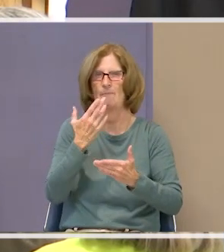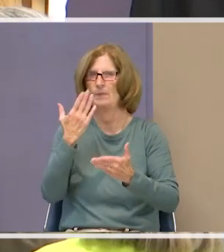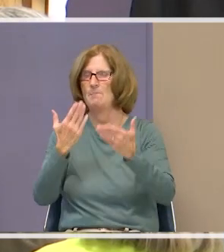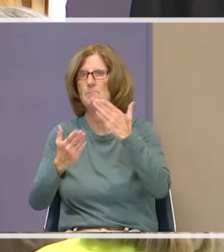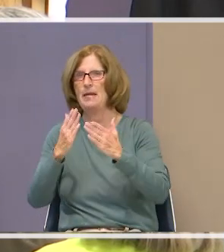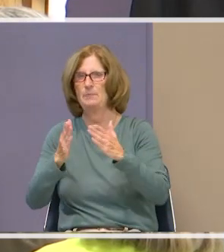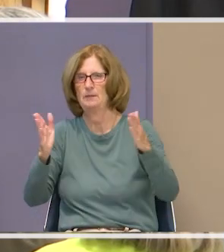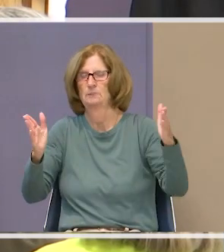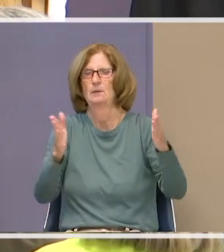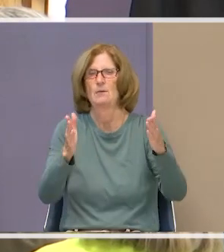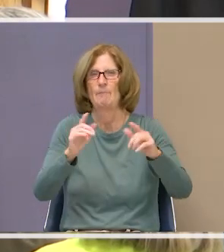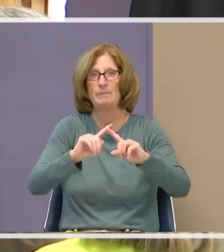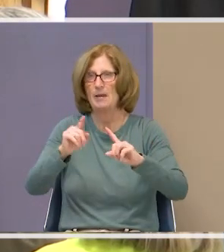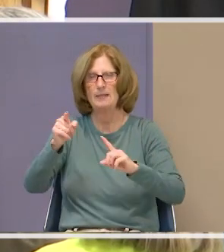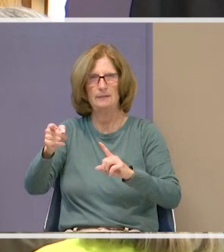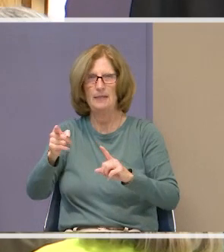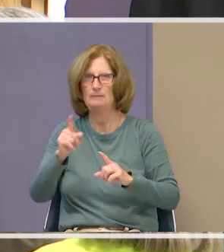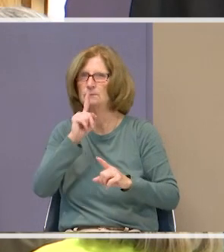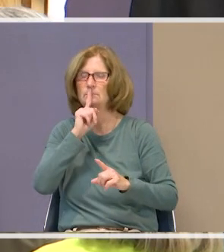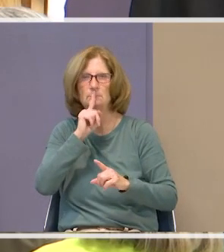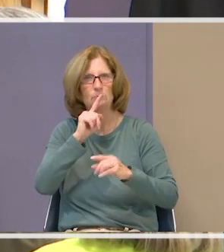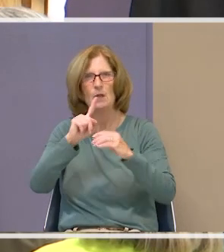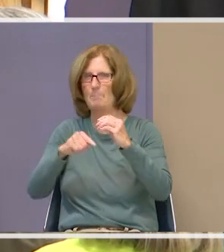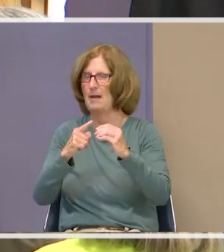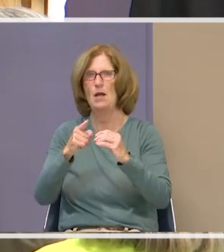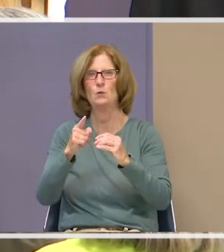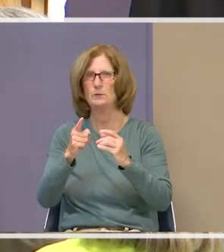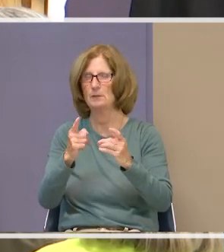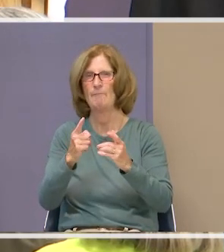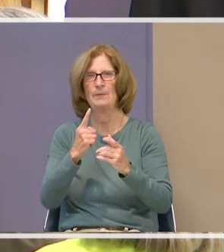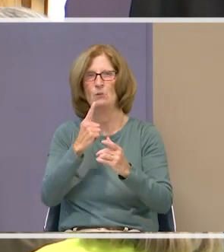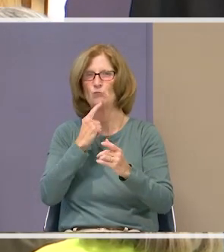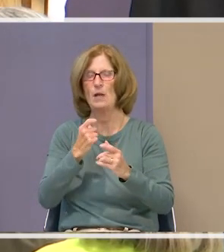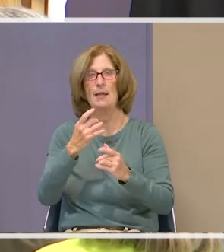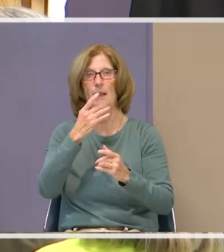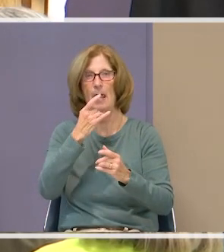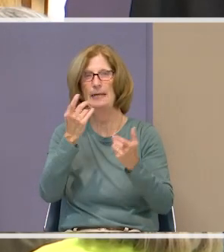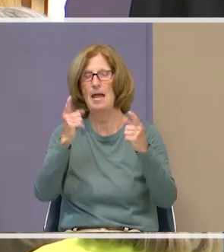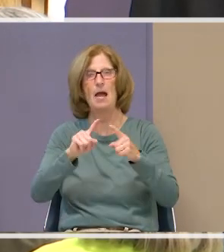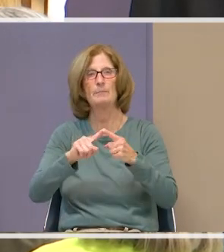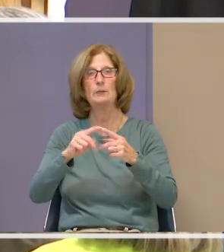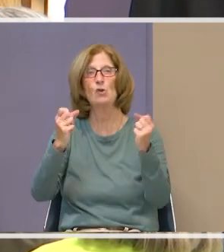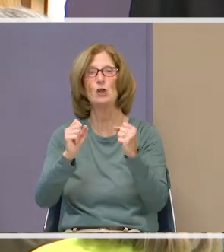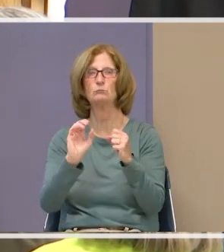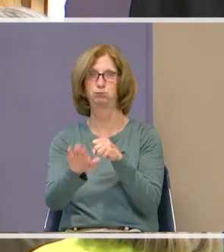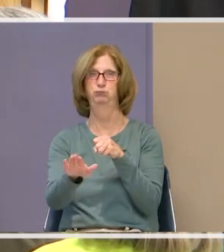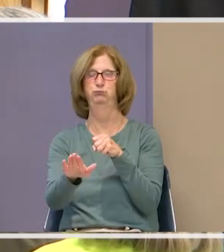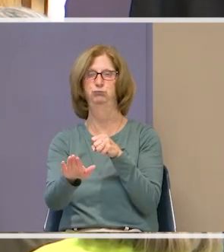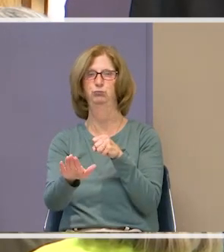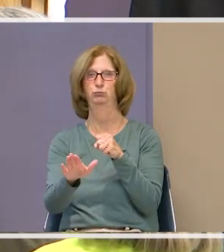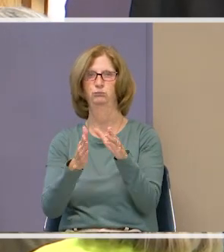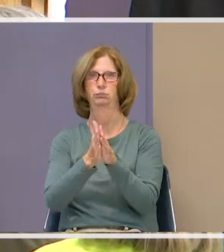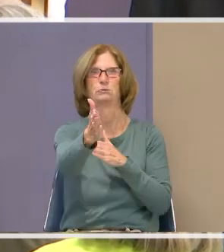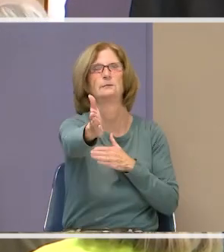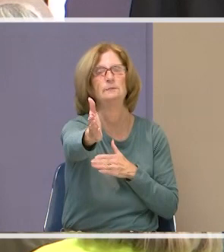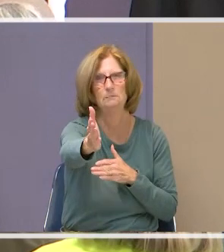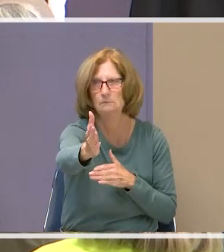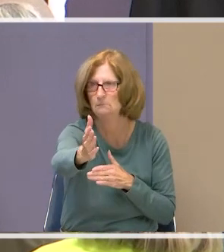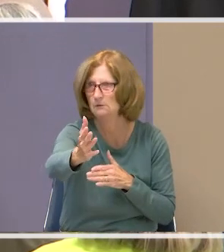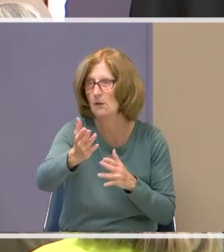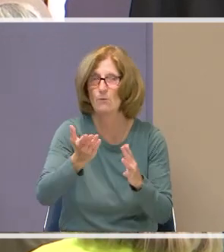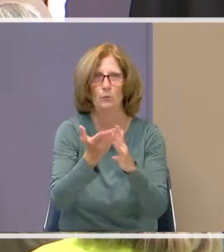distance, that would address that safety concern. I think it's a huge concern, the way cars run those red